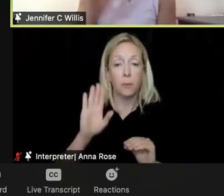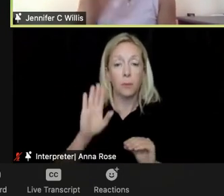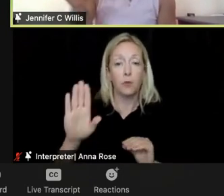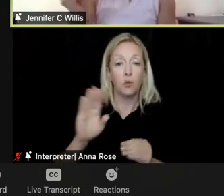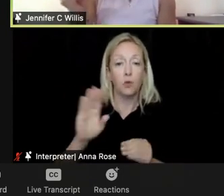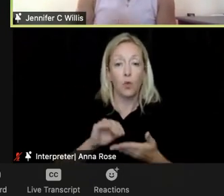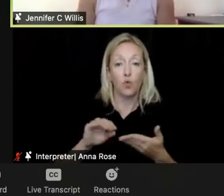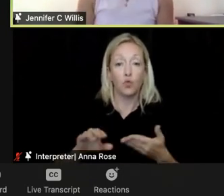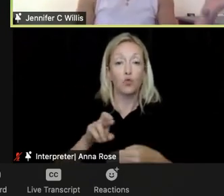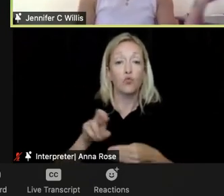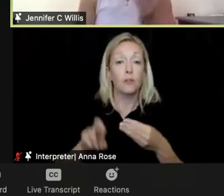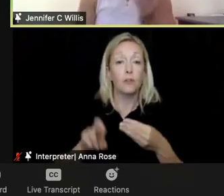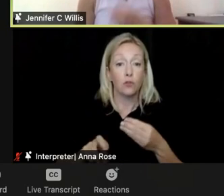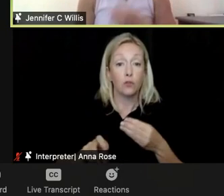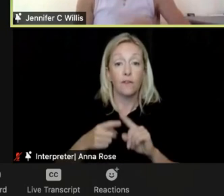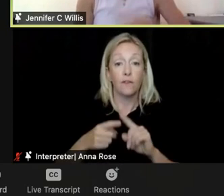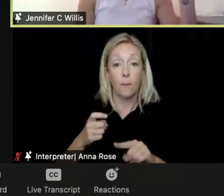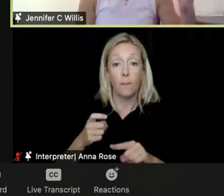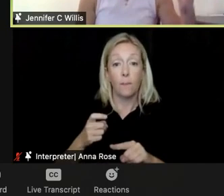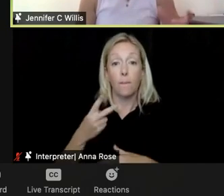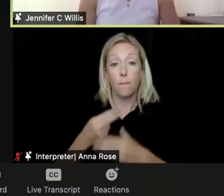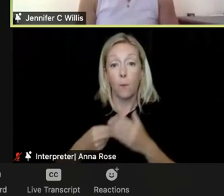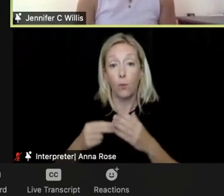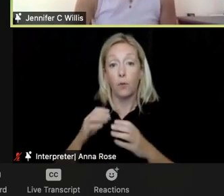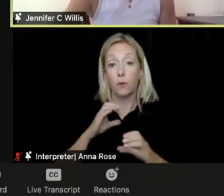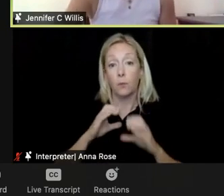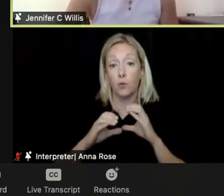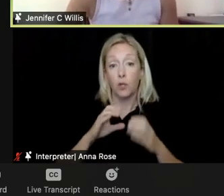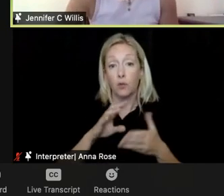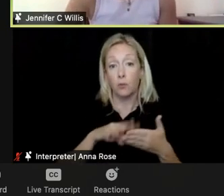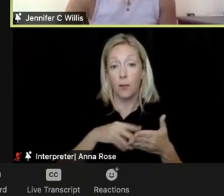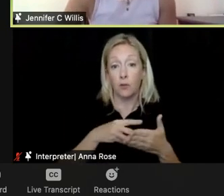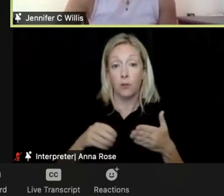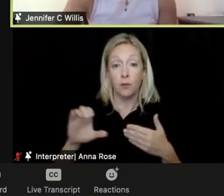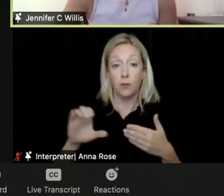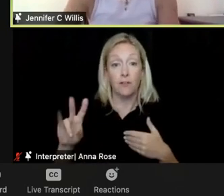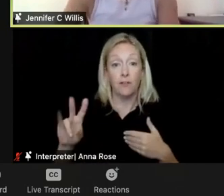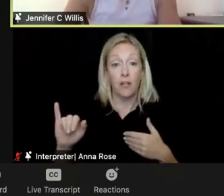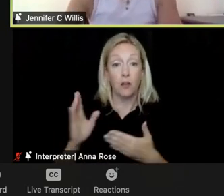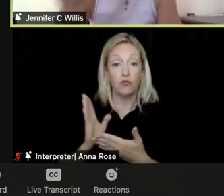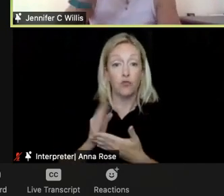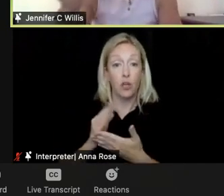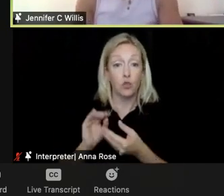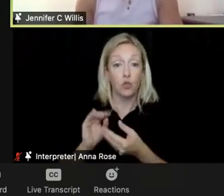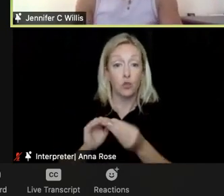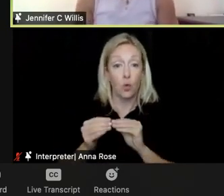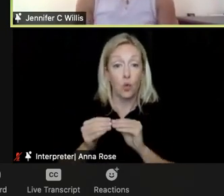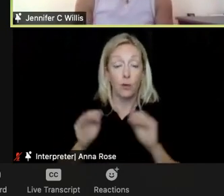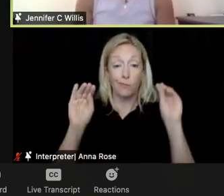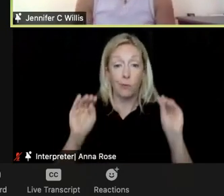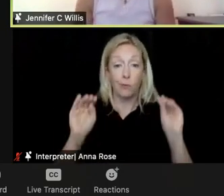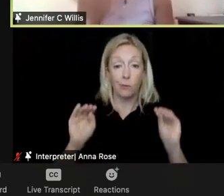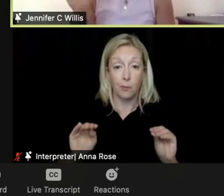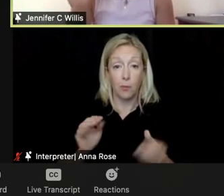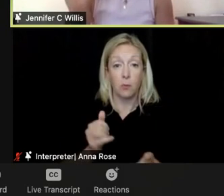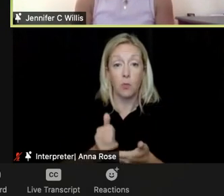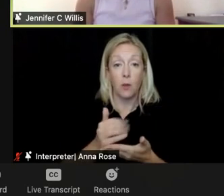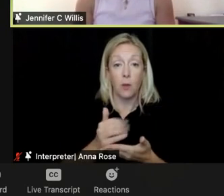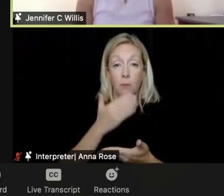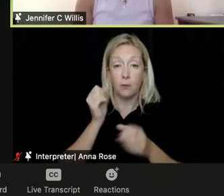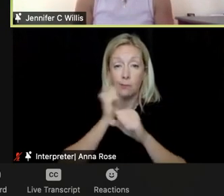results from their communication matrix and the CVI range score. just to kind of give you, and